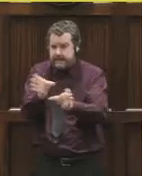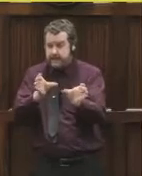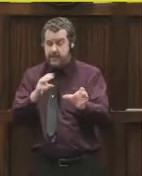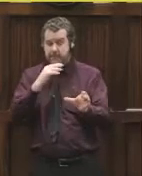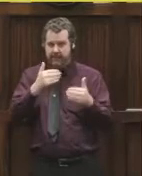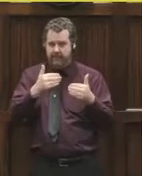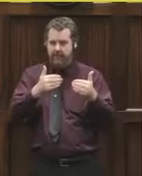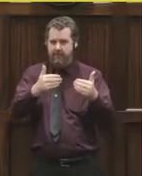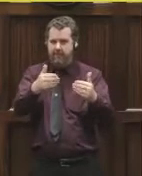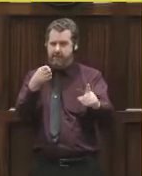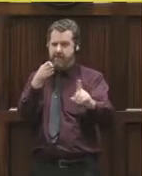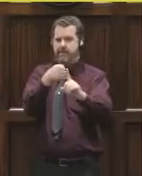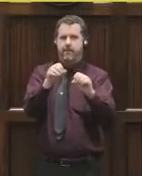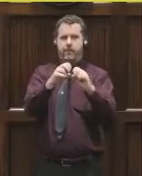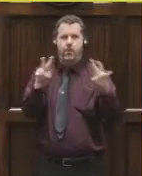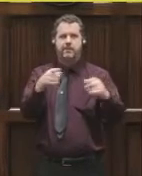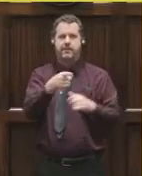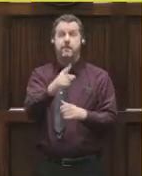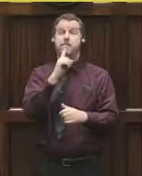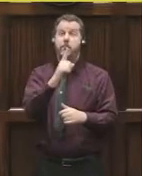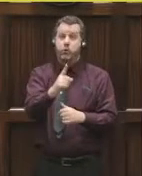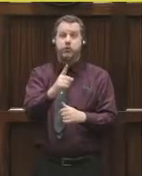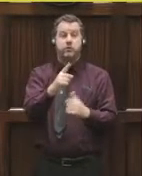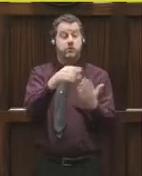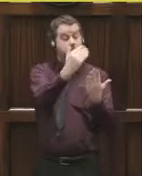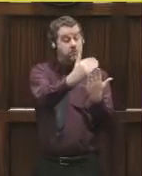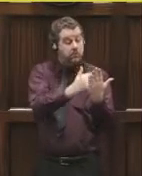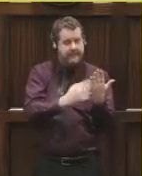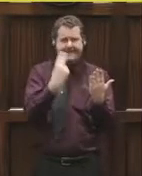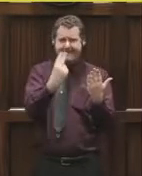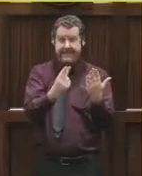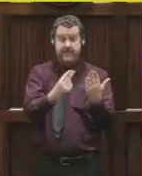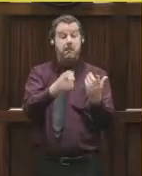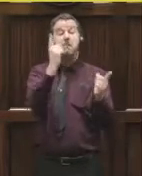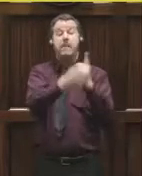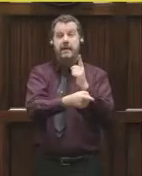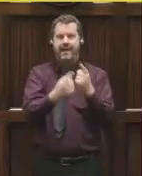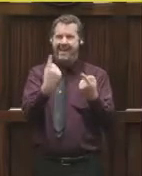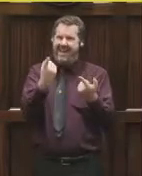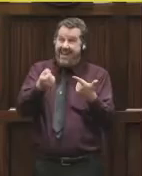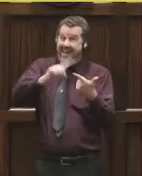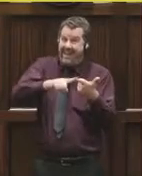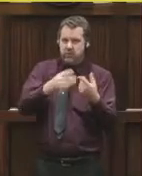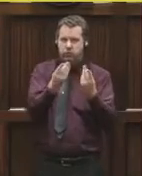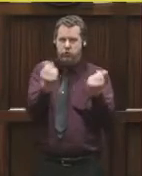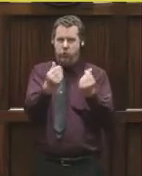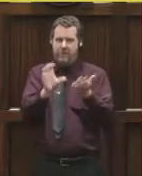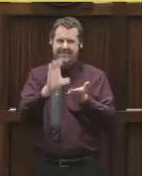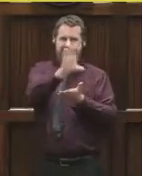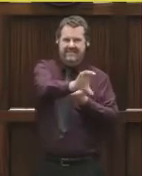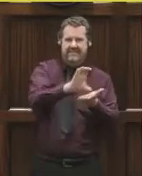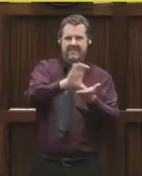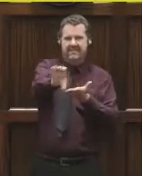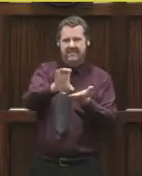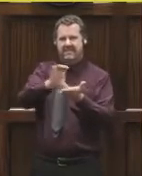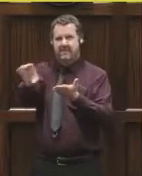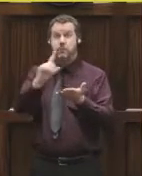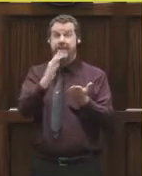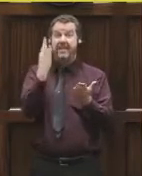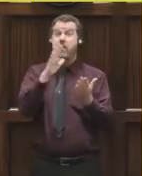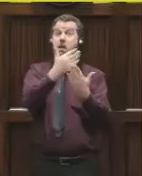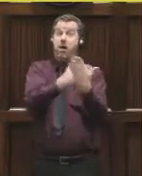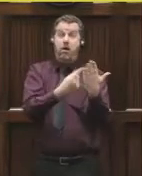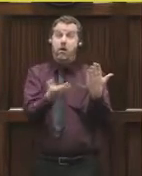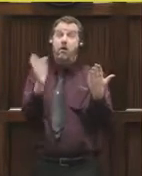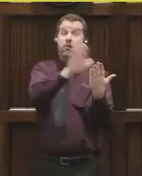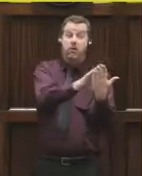course, have to be backed up by the actual resources, but at least having all of these things established in law now begins to